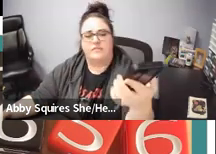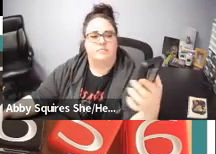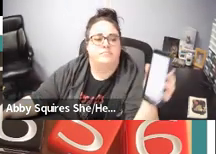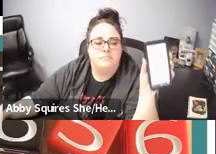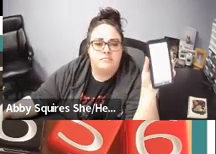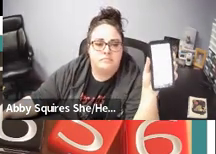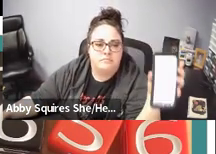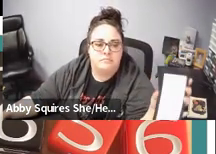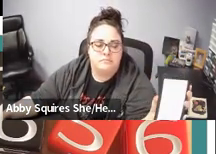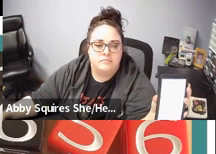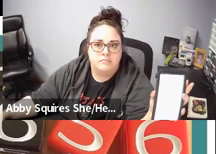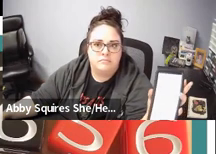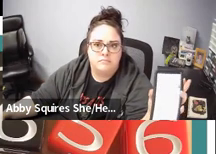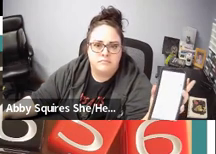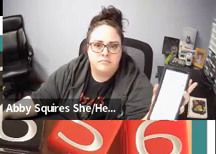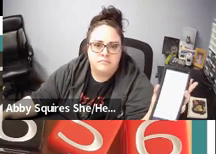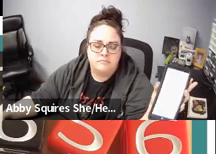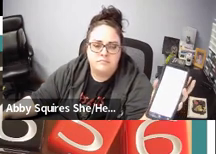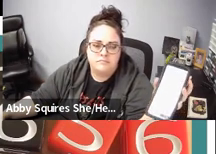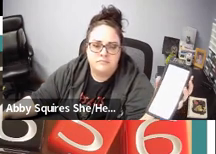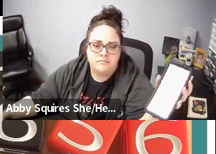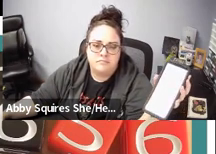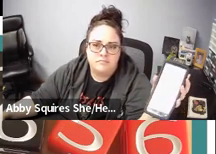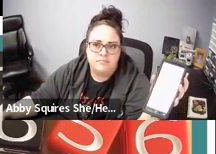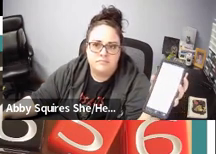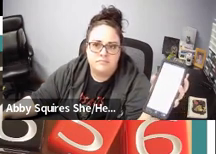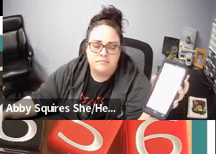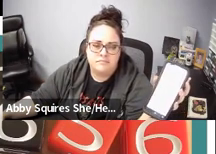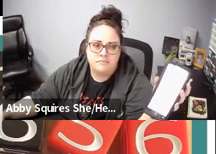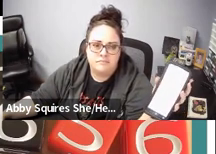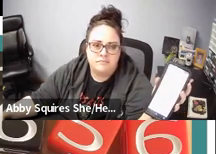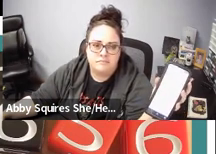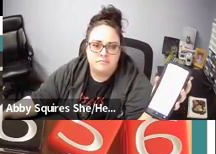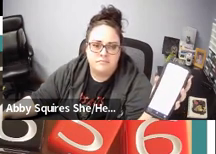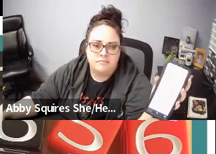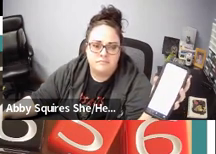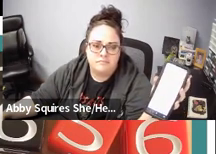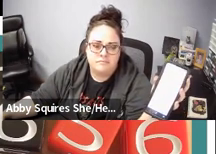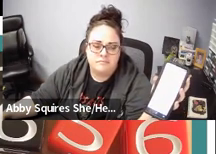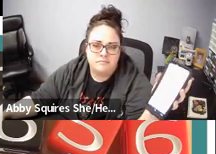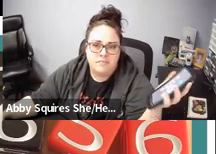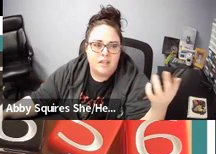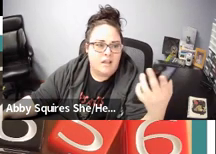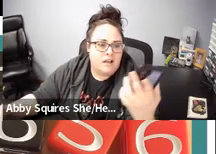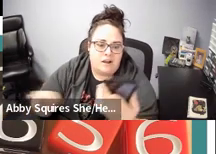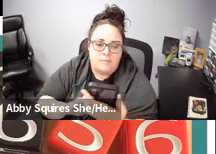Kind of. 18, 8, 13, 3, and 14. That makes 56.